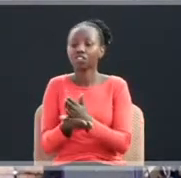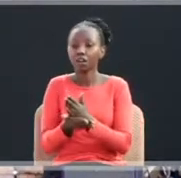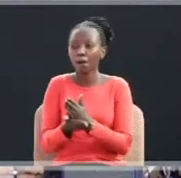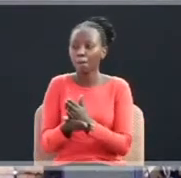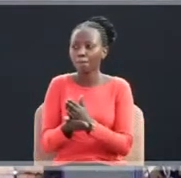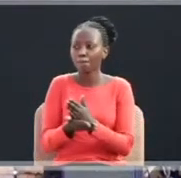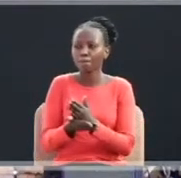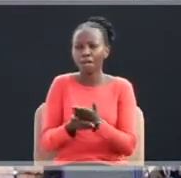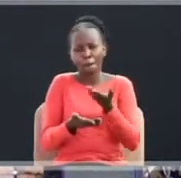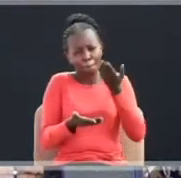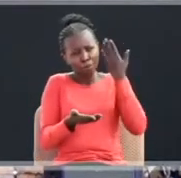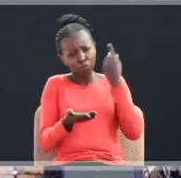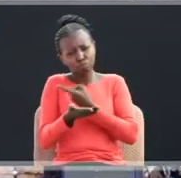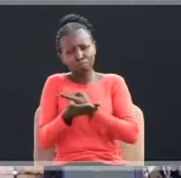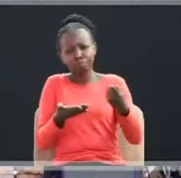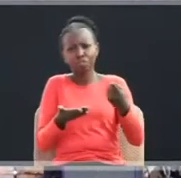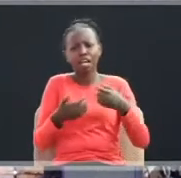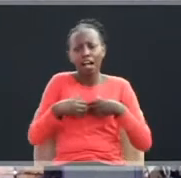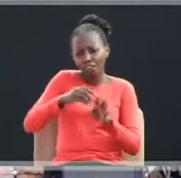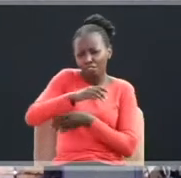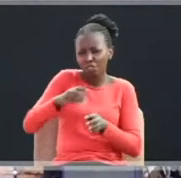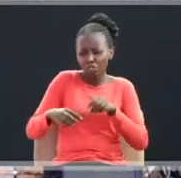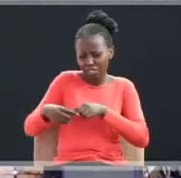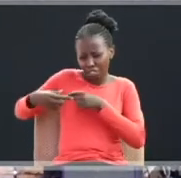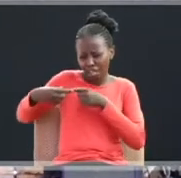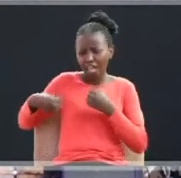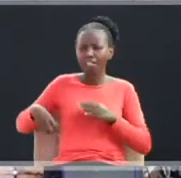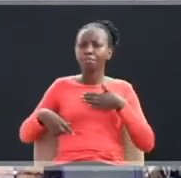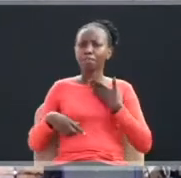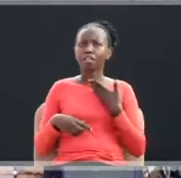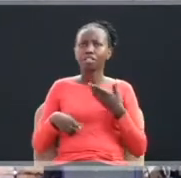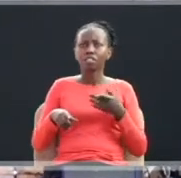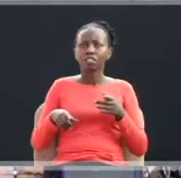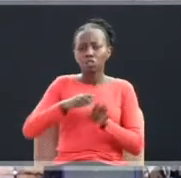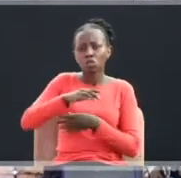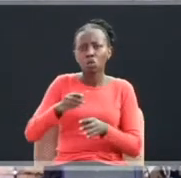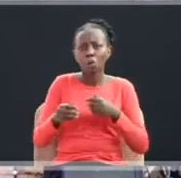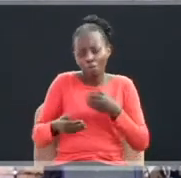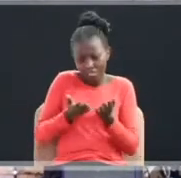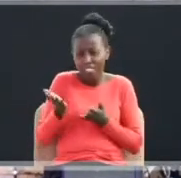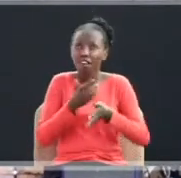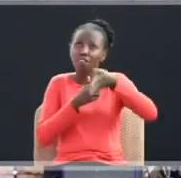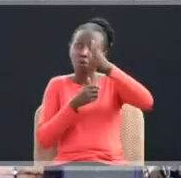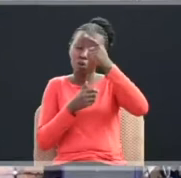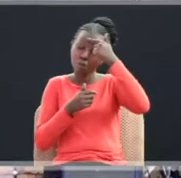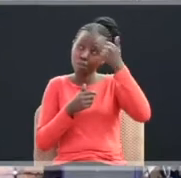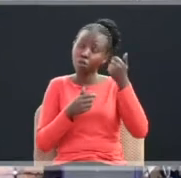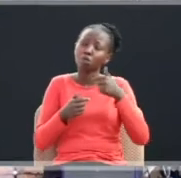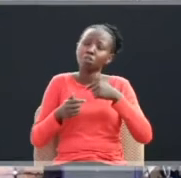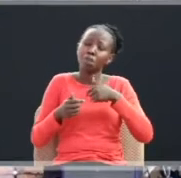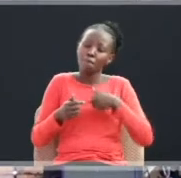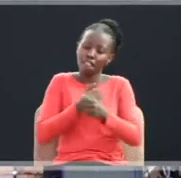The last couple of weeks, the song that has been in my spirit is that I will serve you because I love